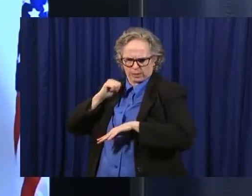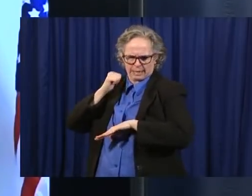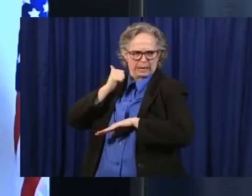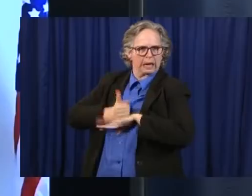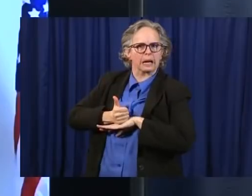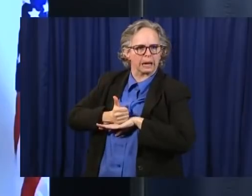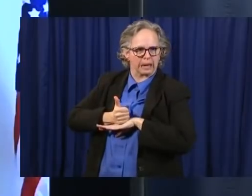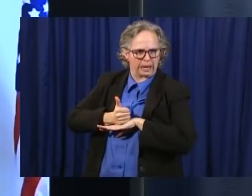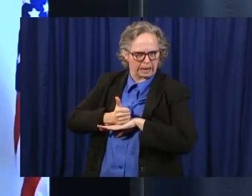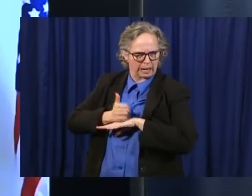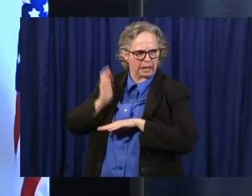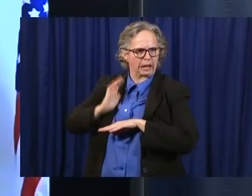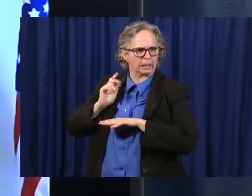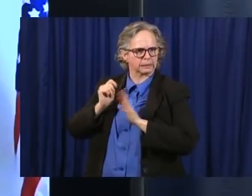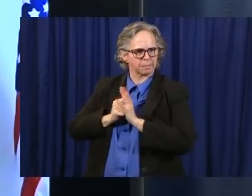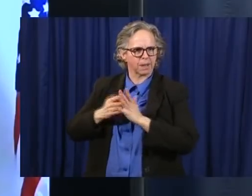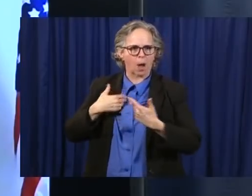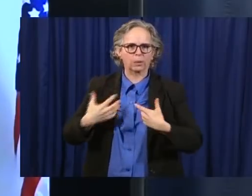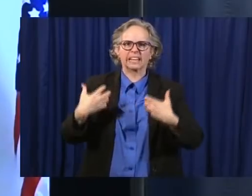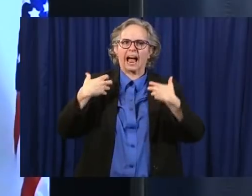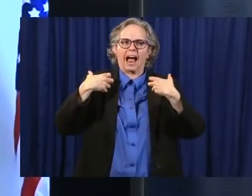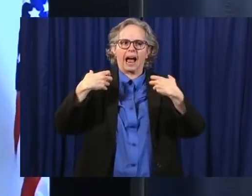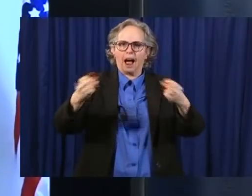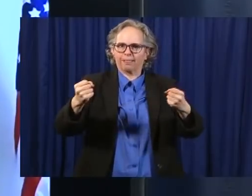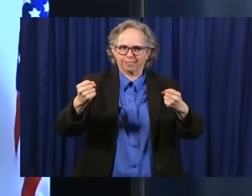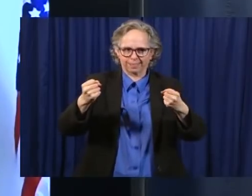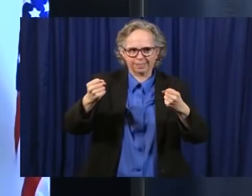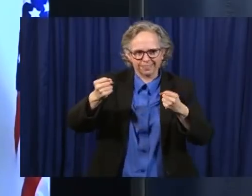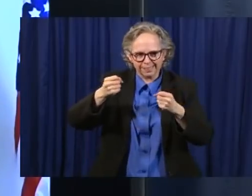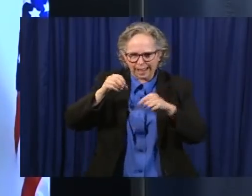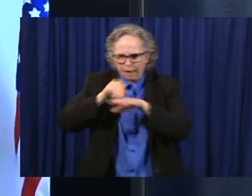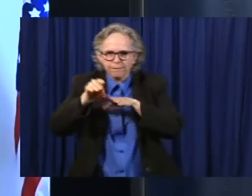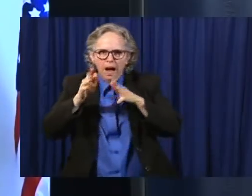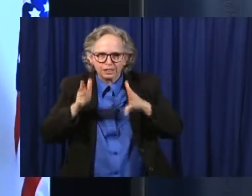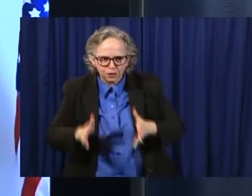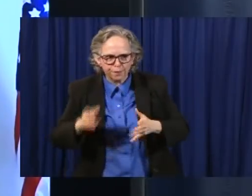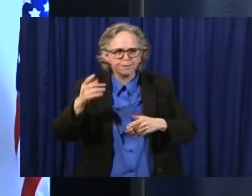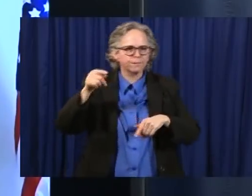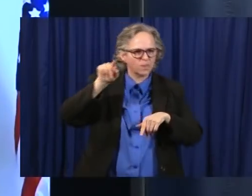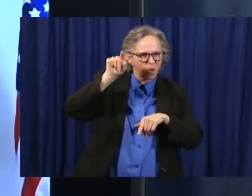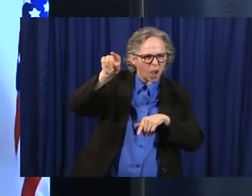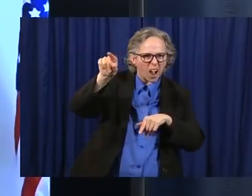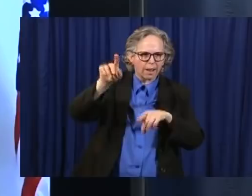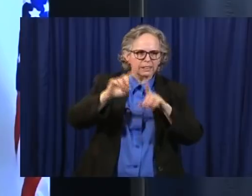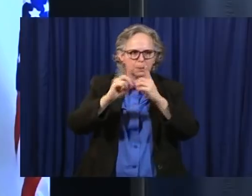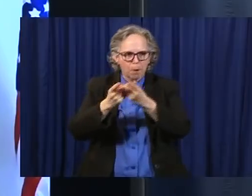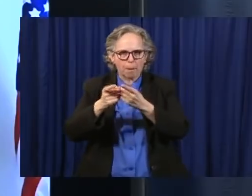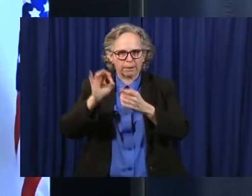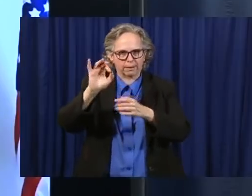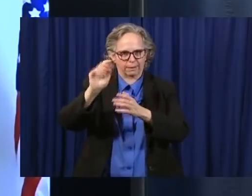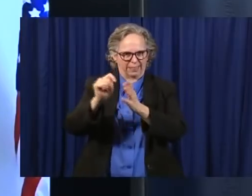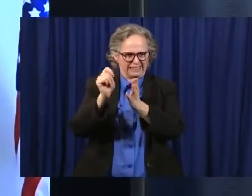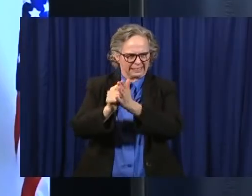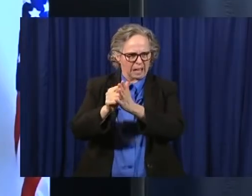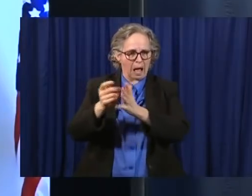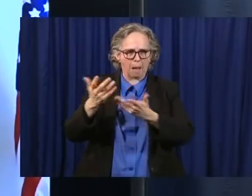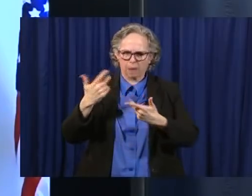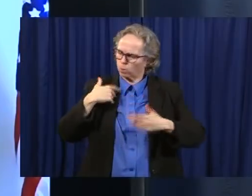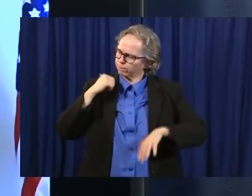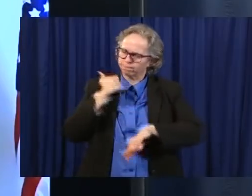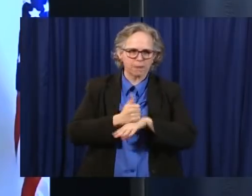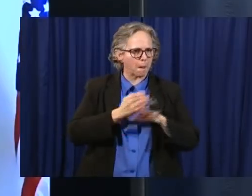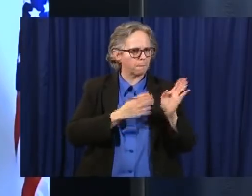during H1N1. And it was during my time, my years as the health authority, that we created the pandemic plan to begin